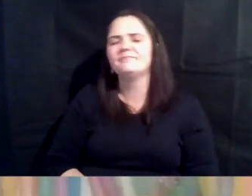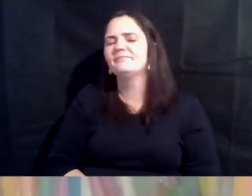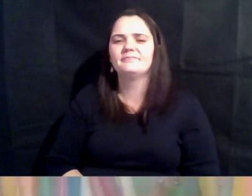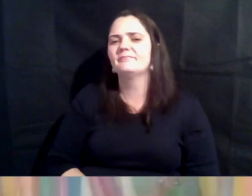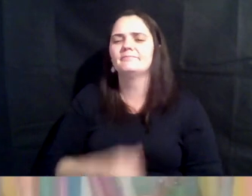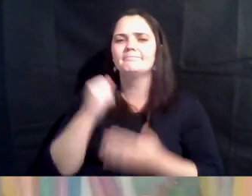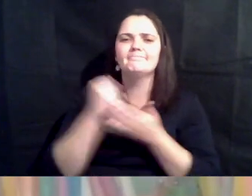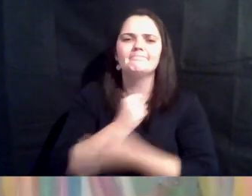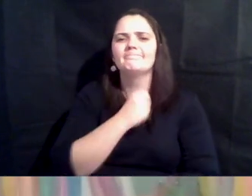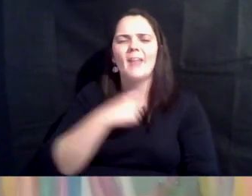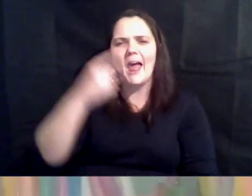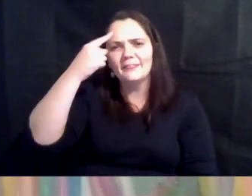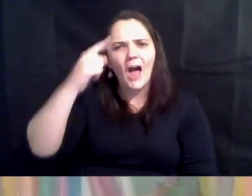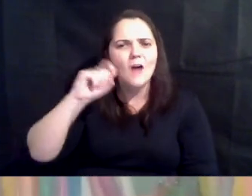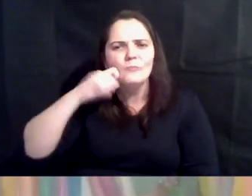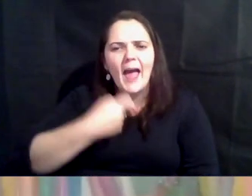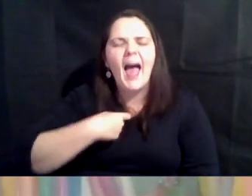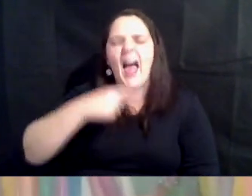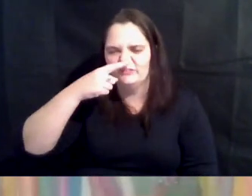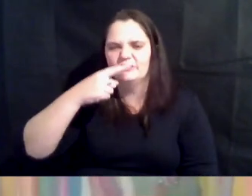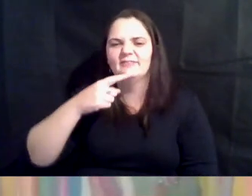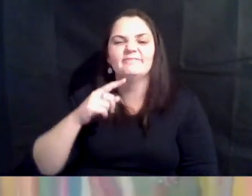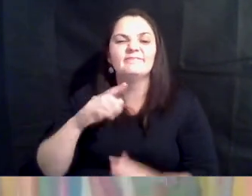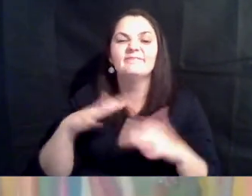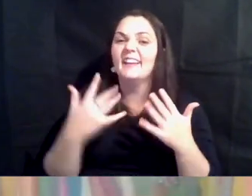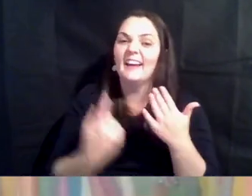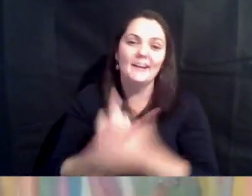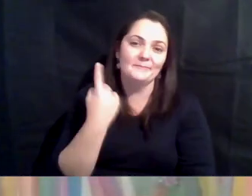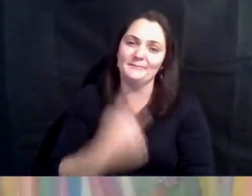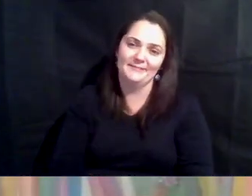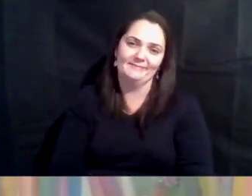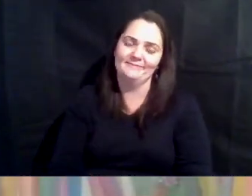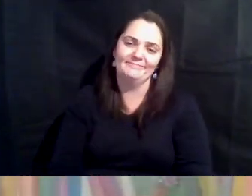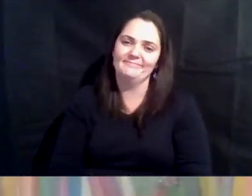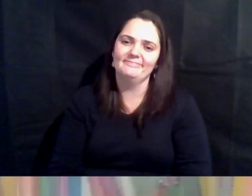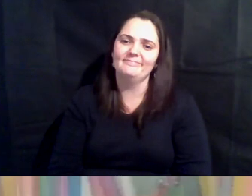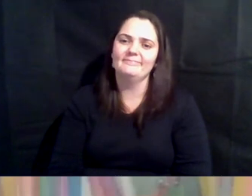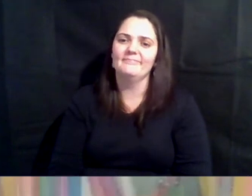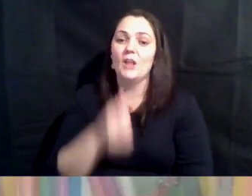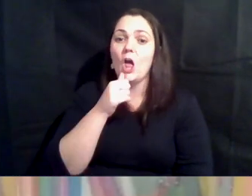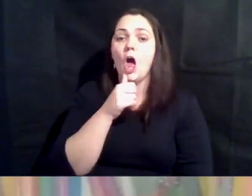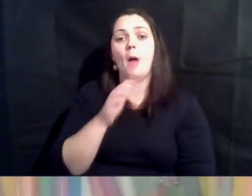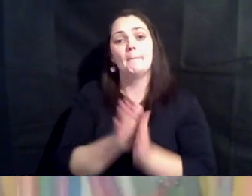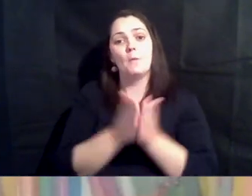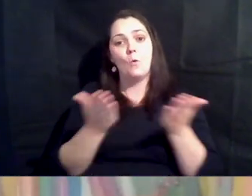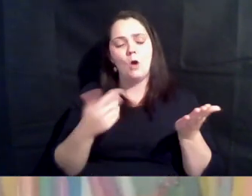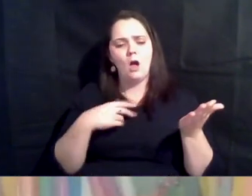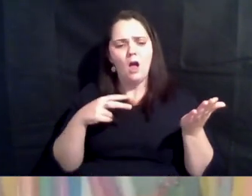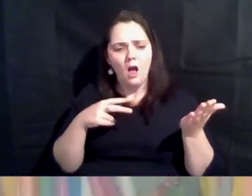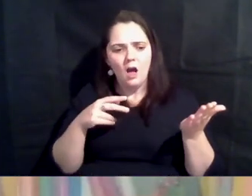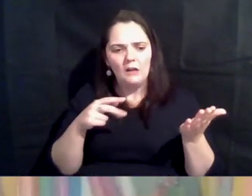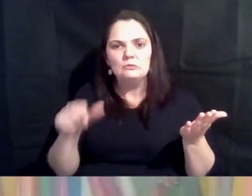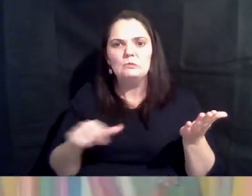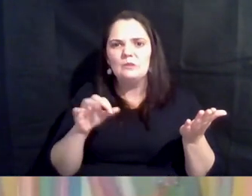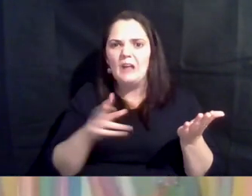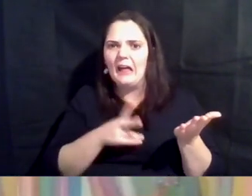thought it was going to happen. What have I got here? Sometimes I look in these books and I'm like, oh my God, they're too good to even cut out. But no, I see a little plant